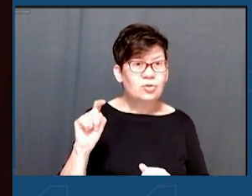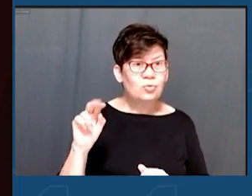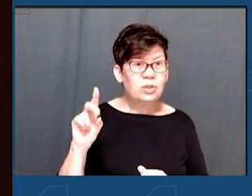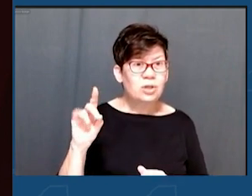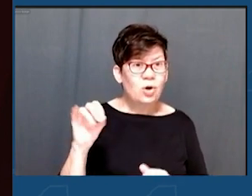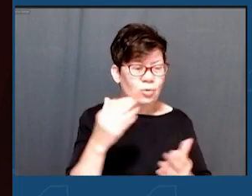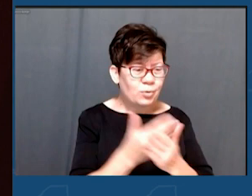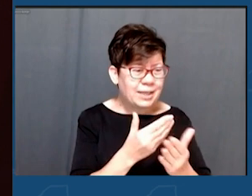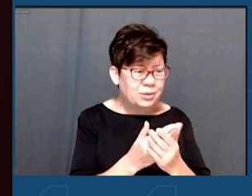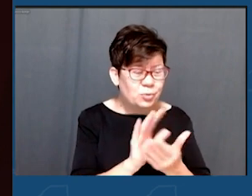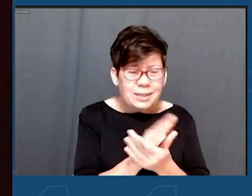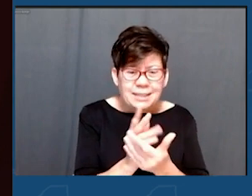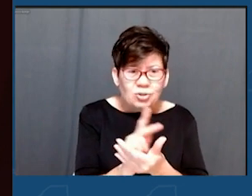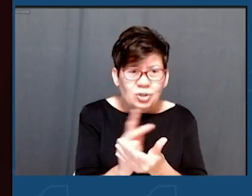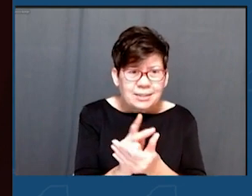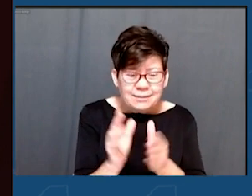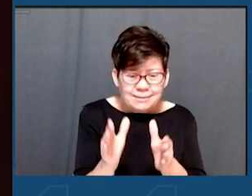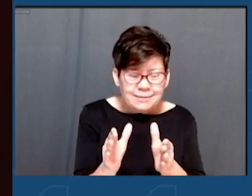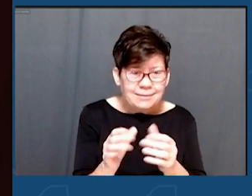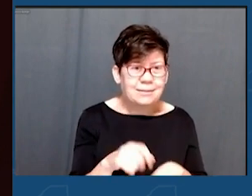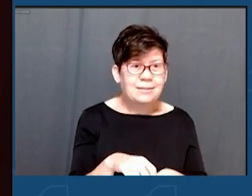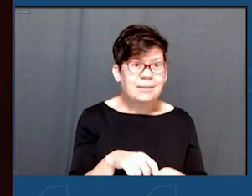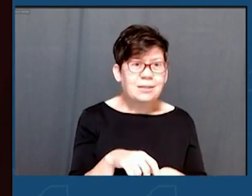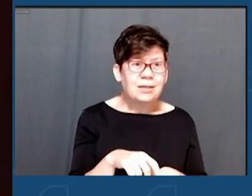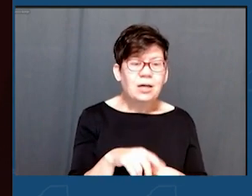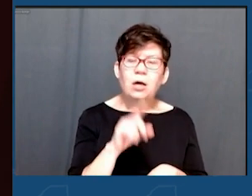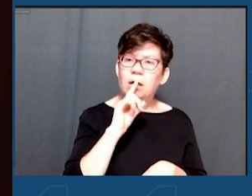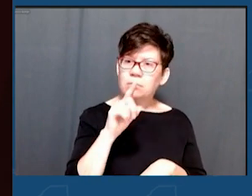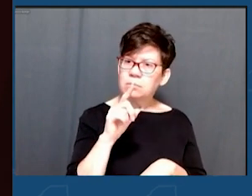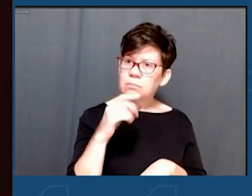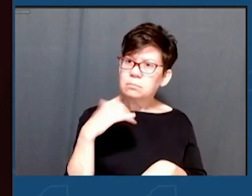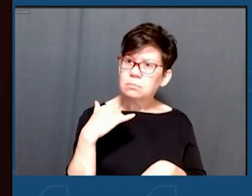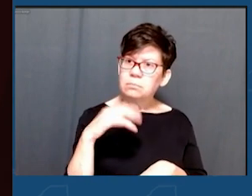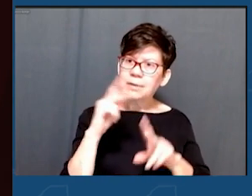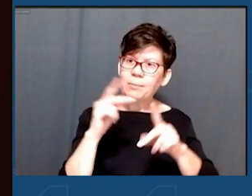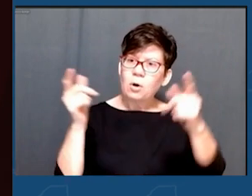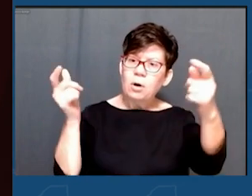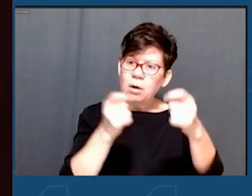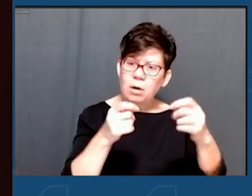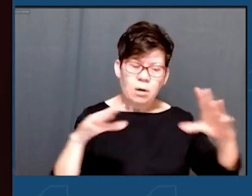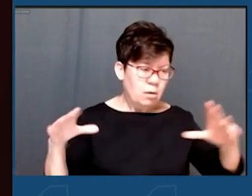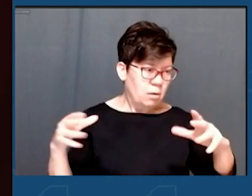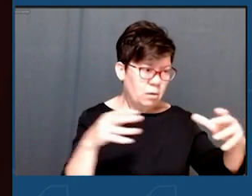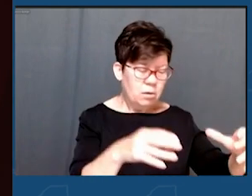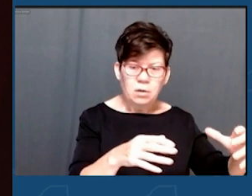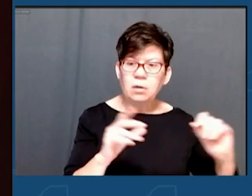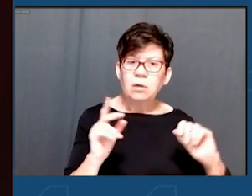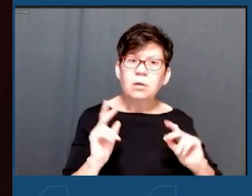kitchen. But it's amazing how we brought together people who otherwise would not be